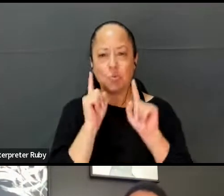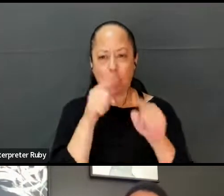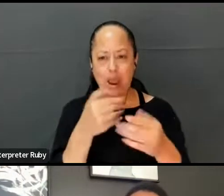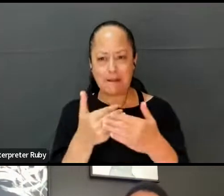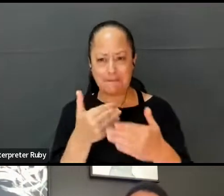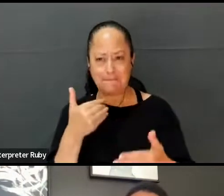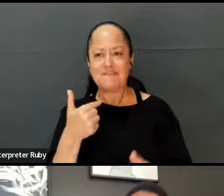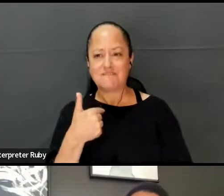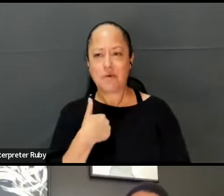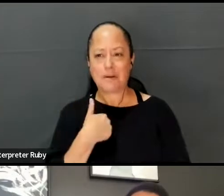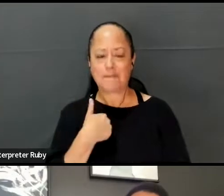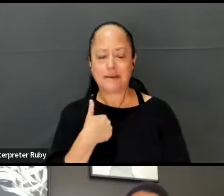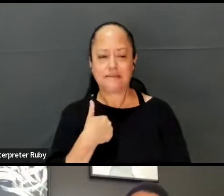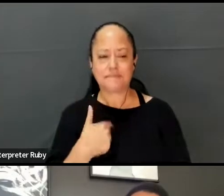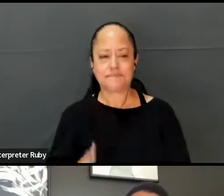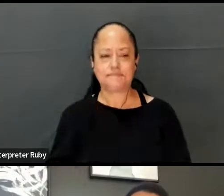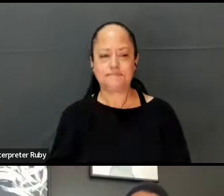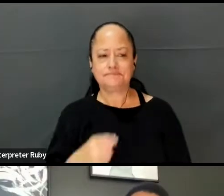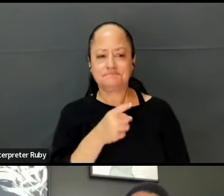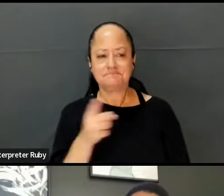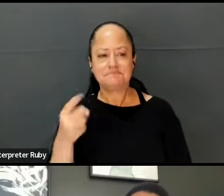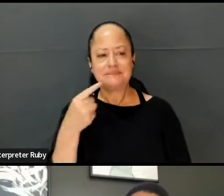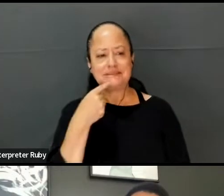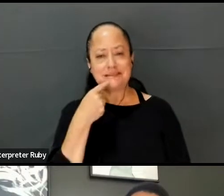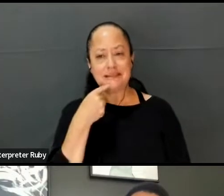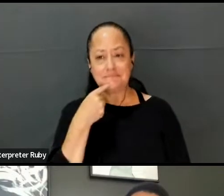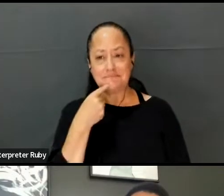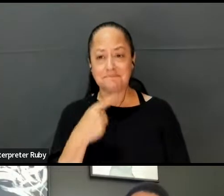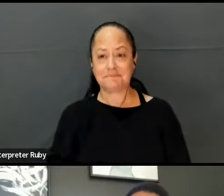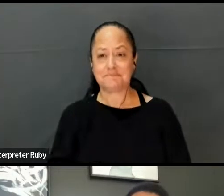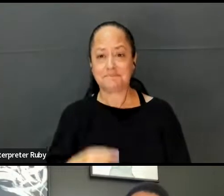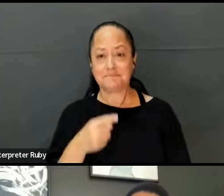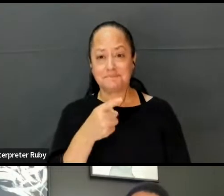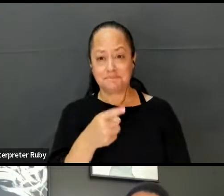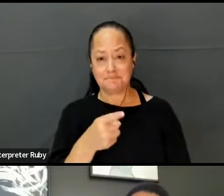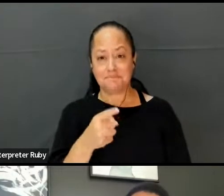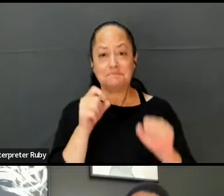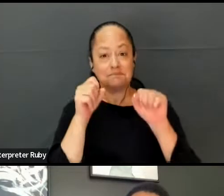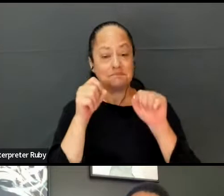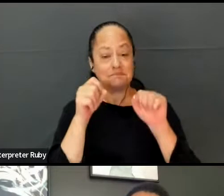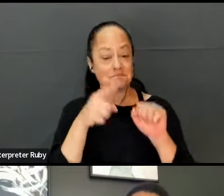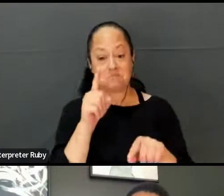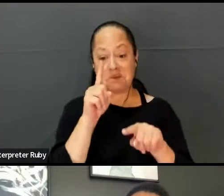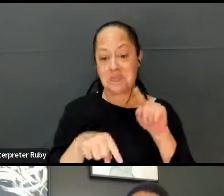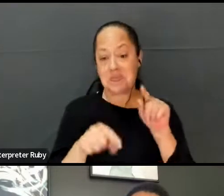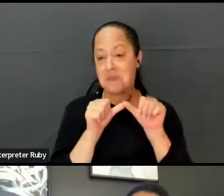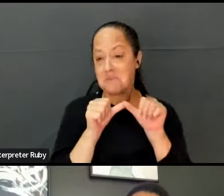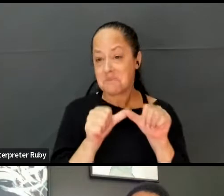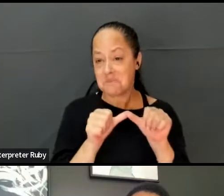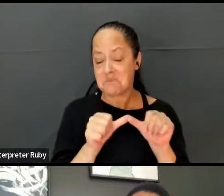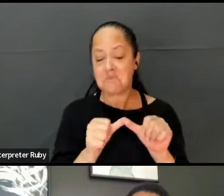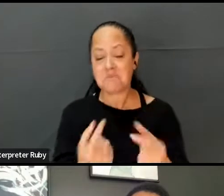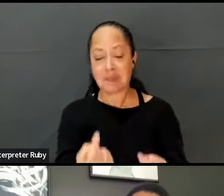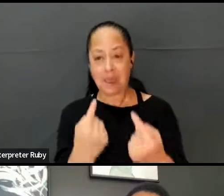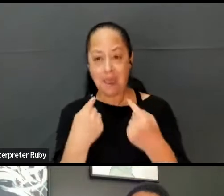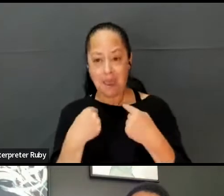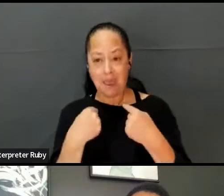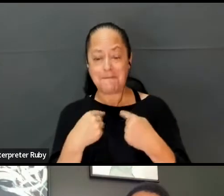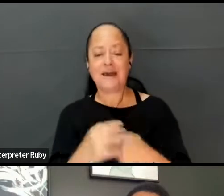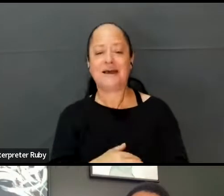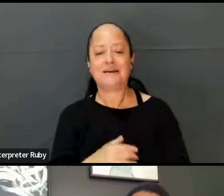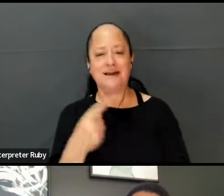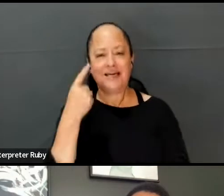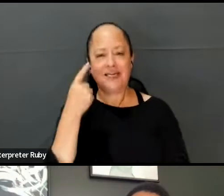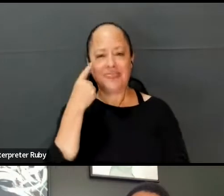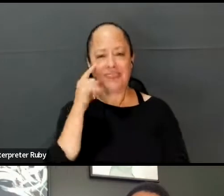me. And they said, well, if you can't get on, just come back, you know. And I think